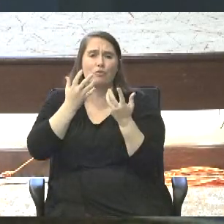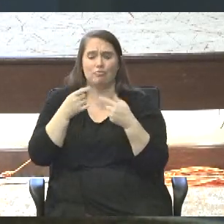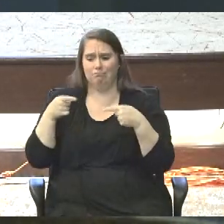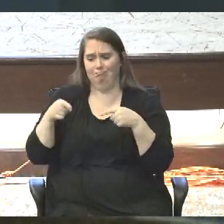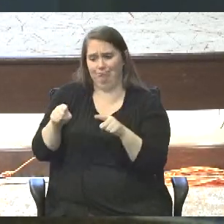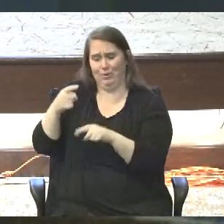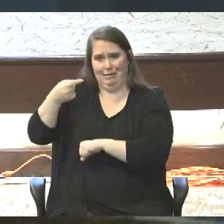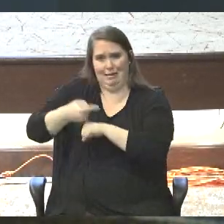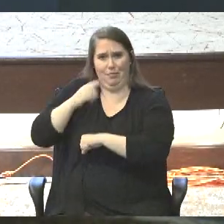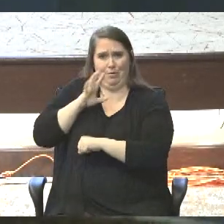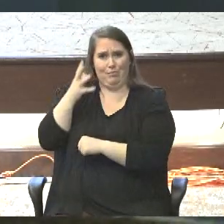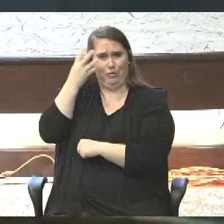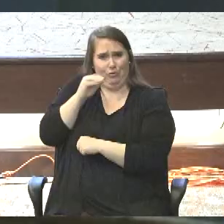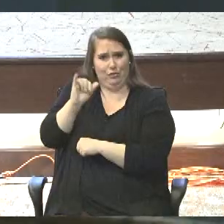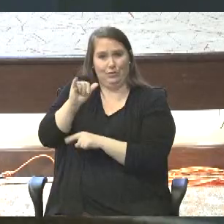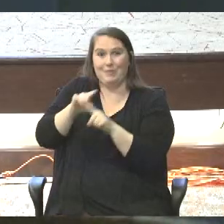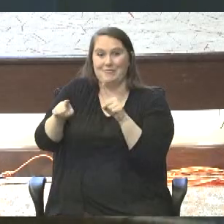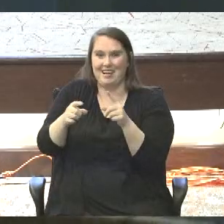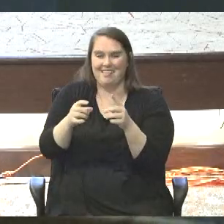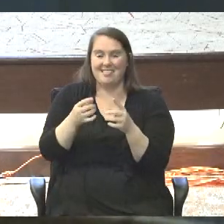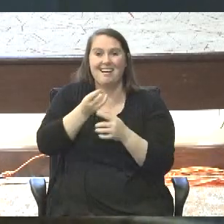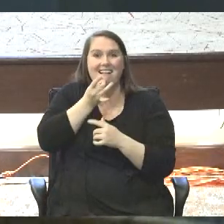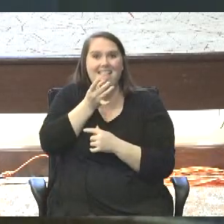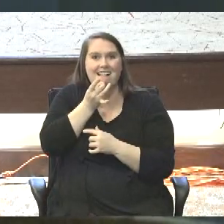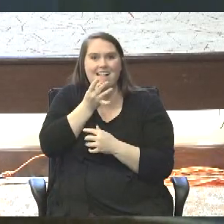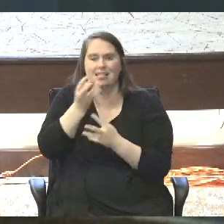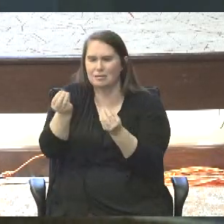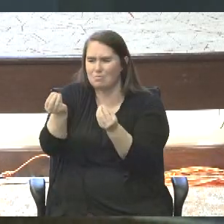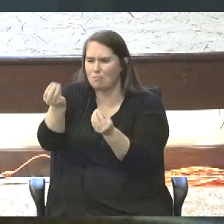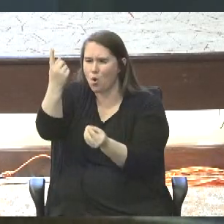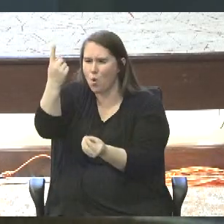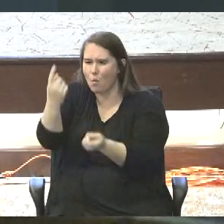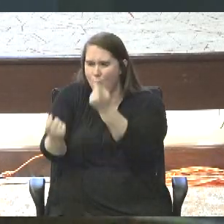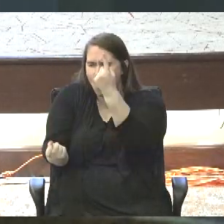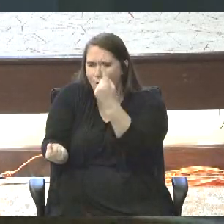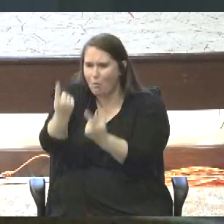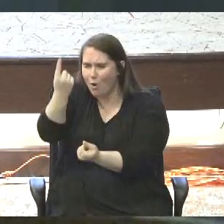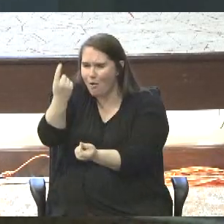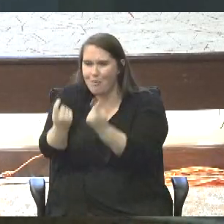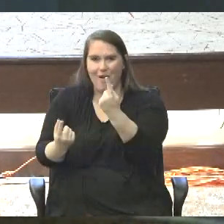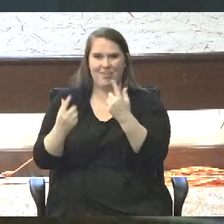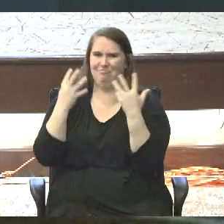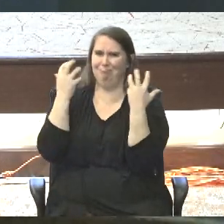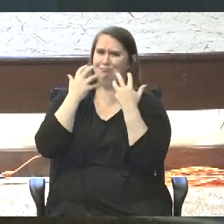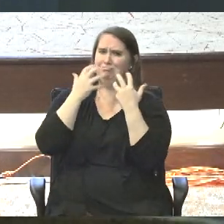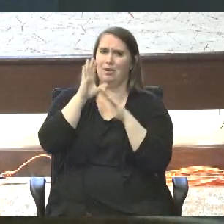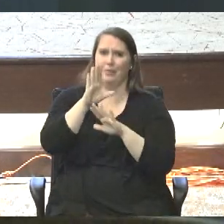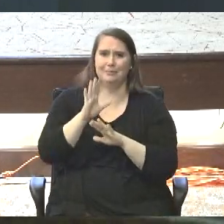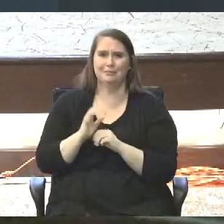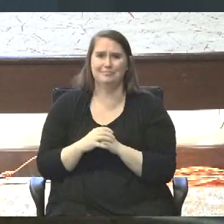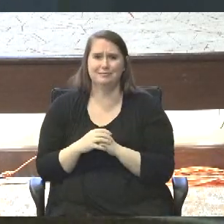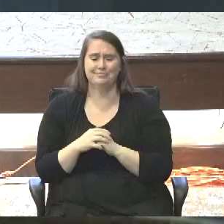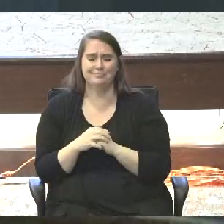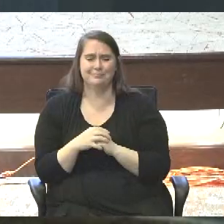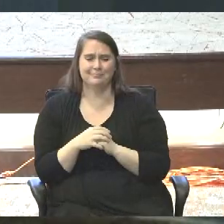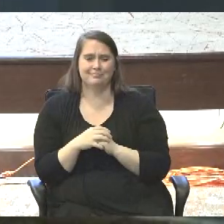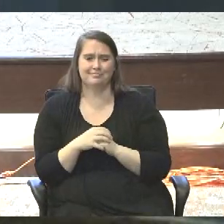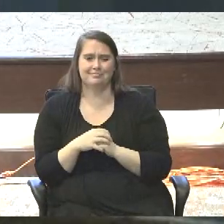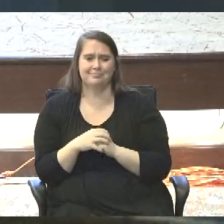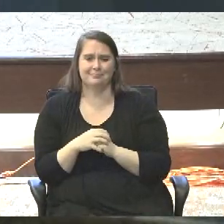going to be beautiful too, but at night the colors are going to be so awesome. And